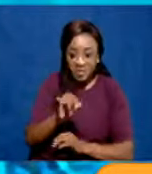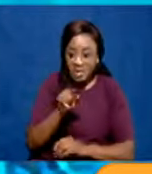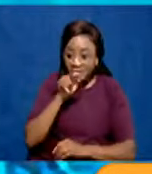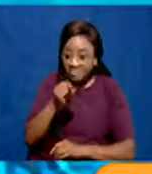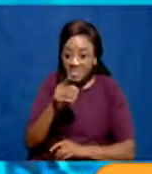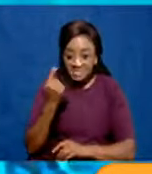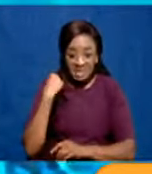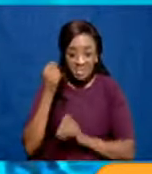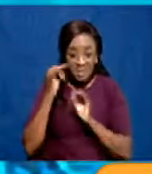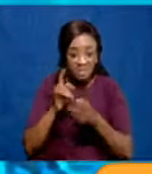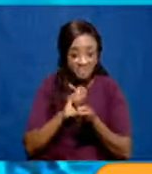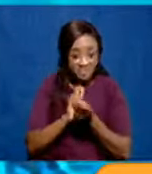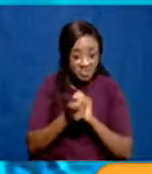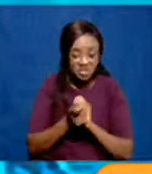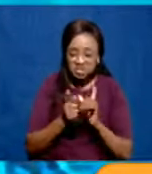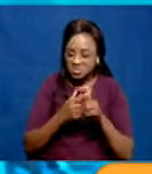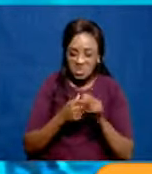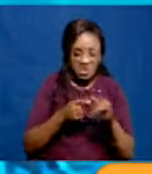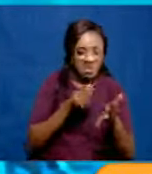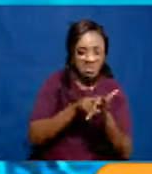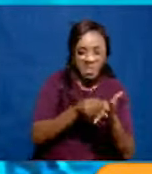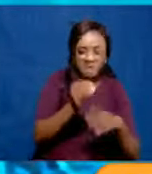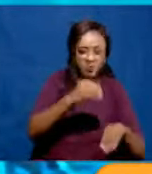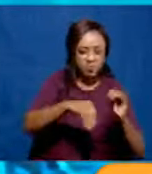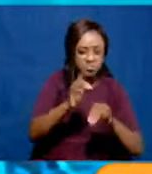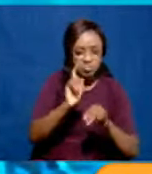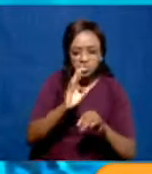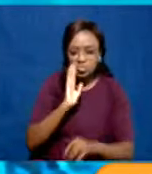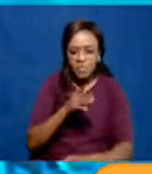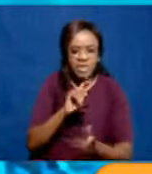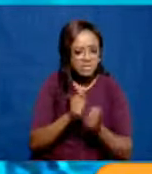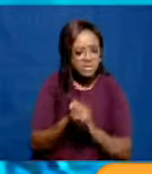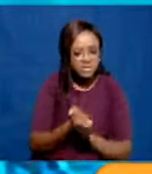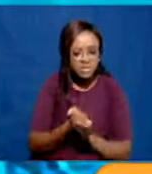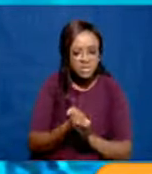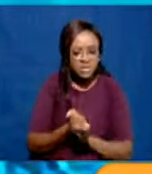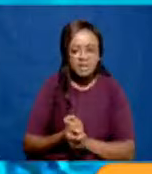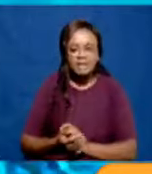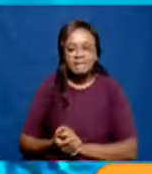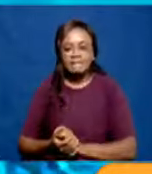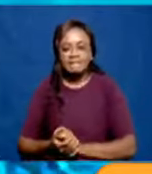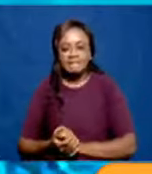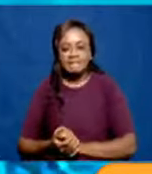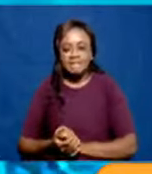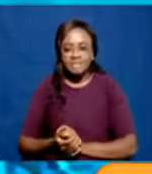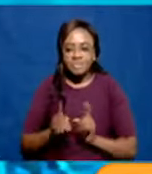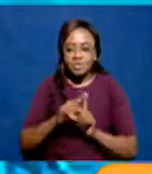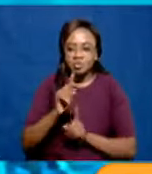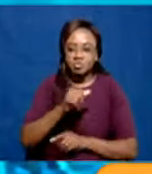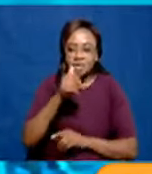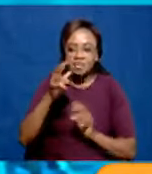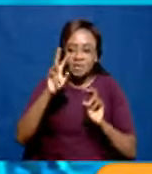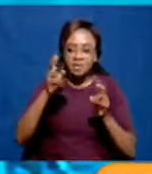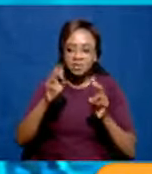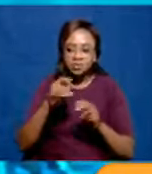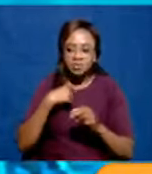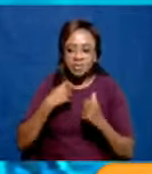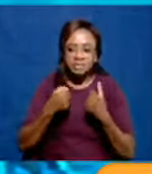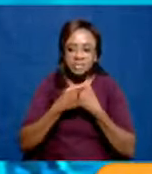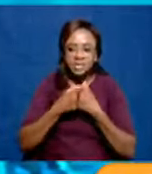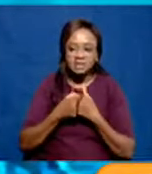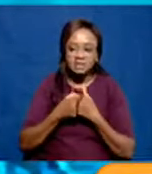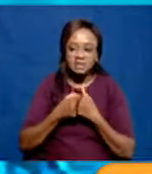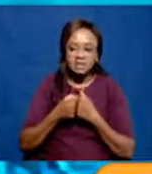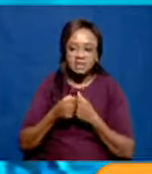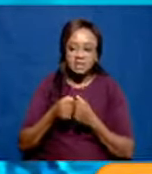changes, it would mean the tariff has to change because your financial operations change. For example, another issue which is contentious at the moment was the issue of how do